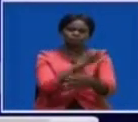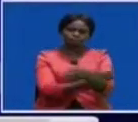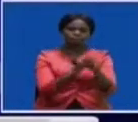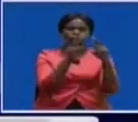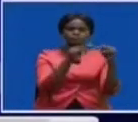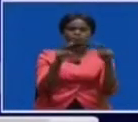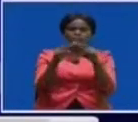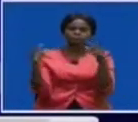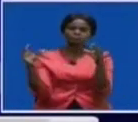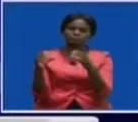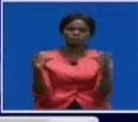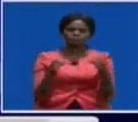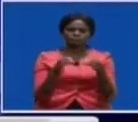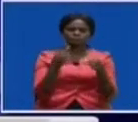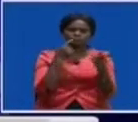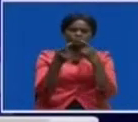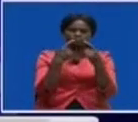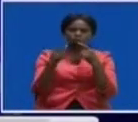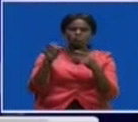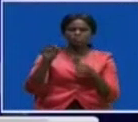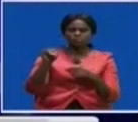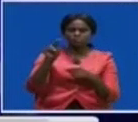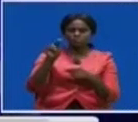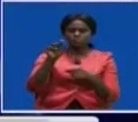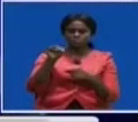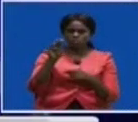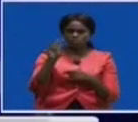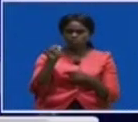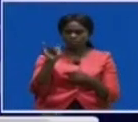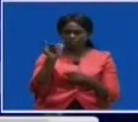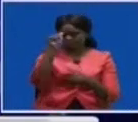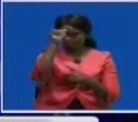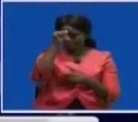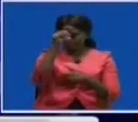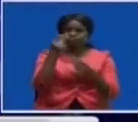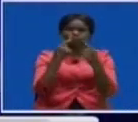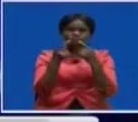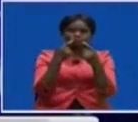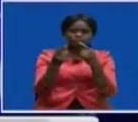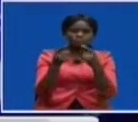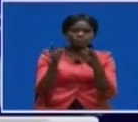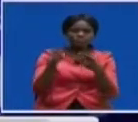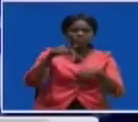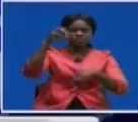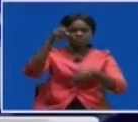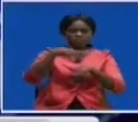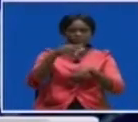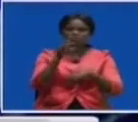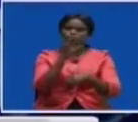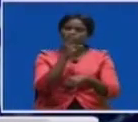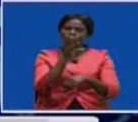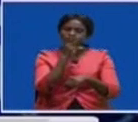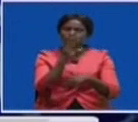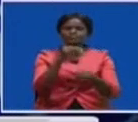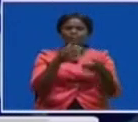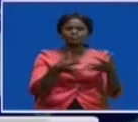rural communities. She said this in Mumbai, India, when she held talks with India's leading solar-powered water